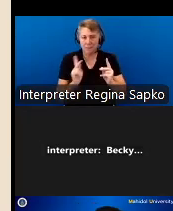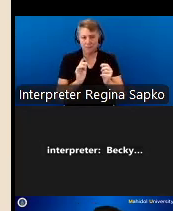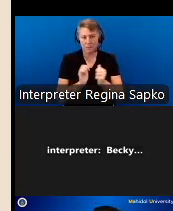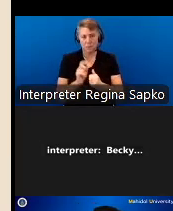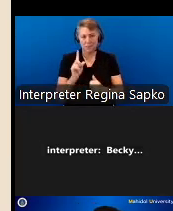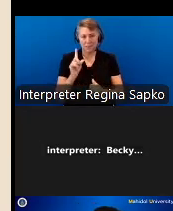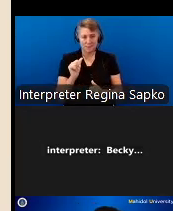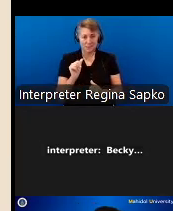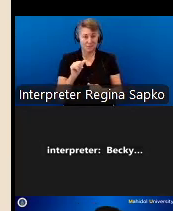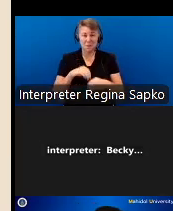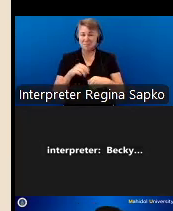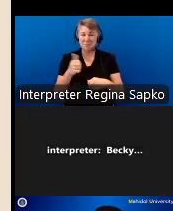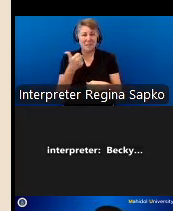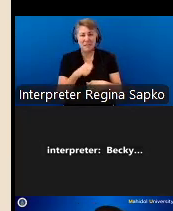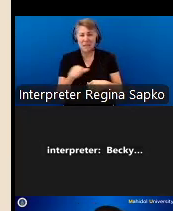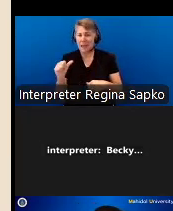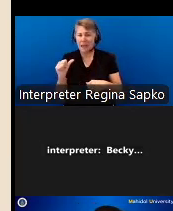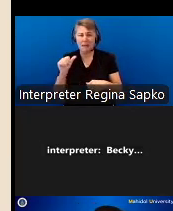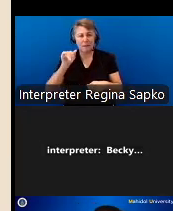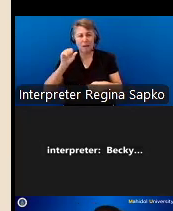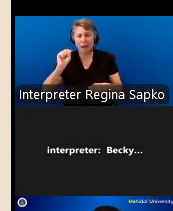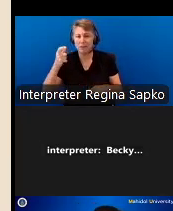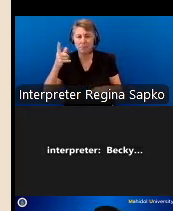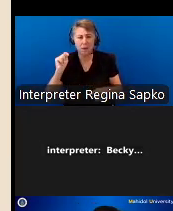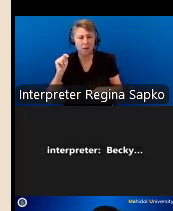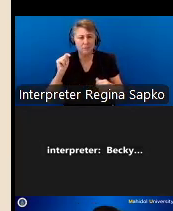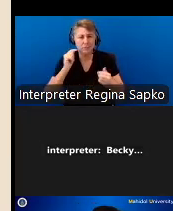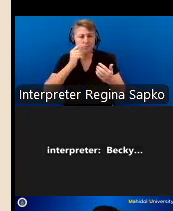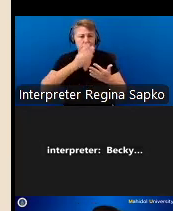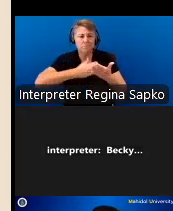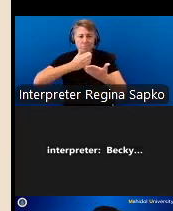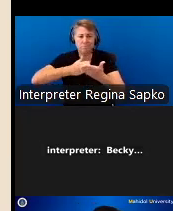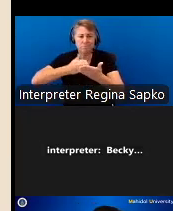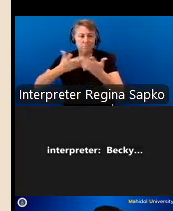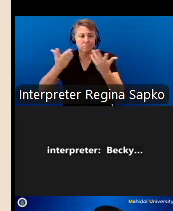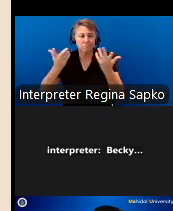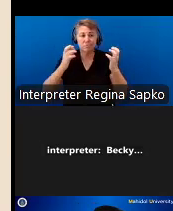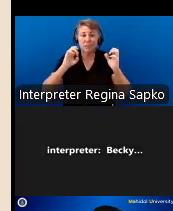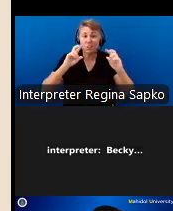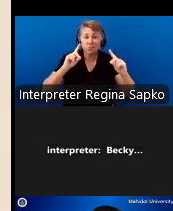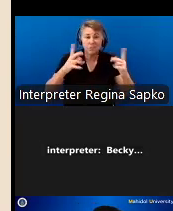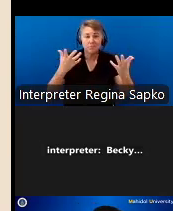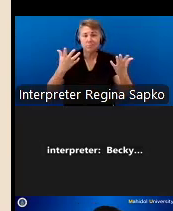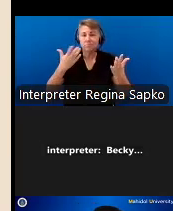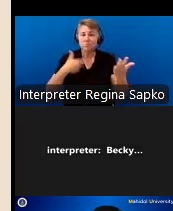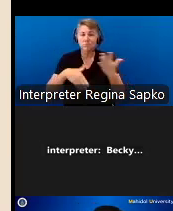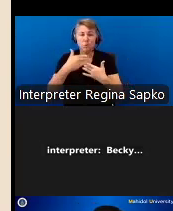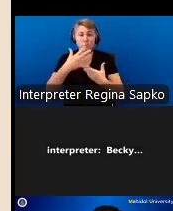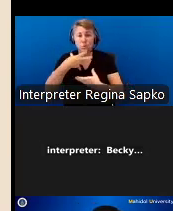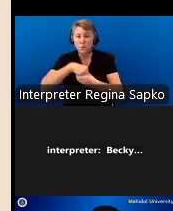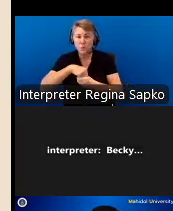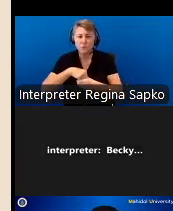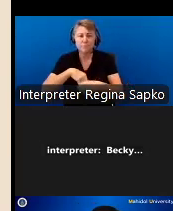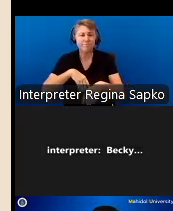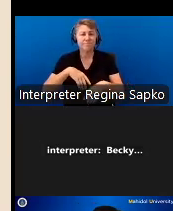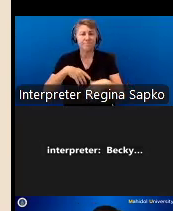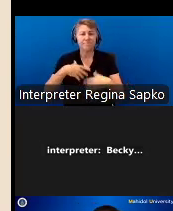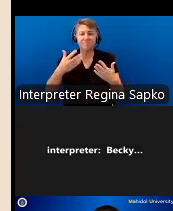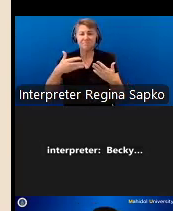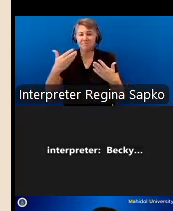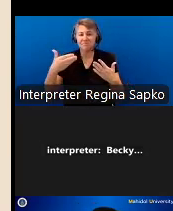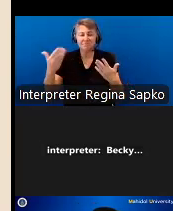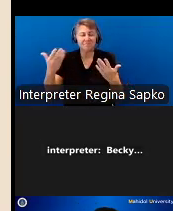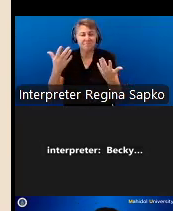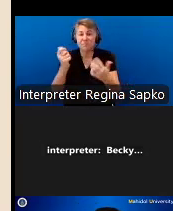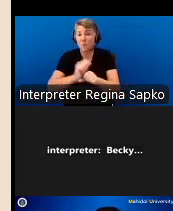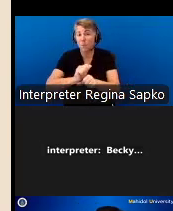any aspect, including health, education, social inclusion, and also